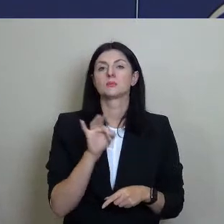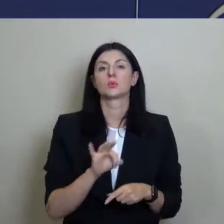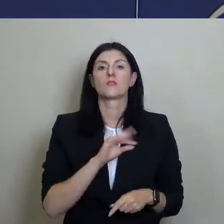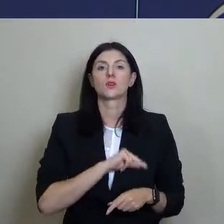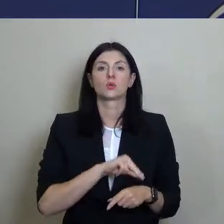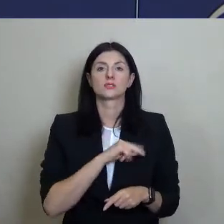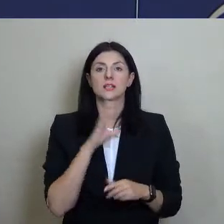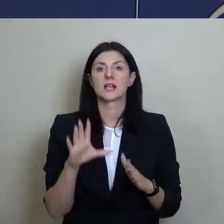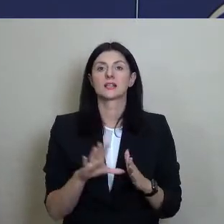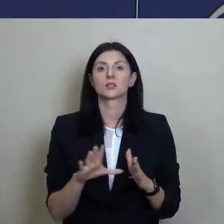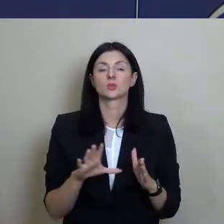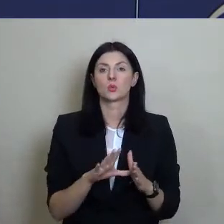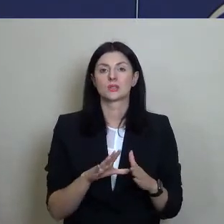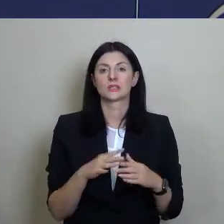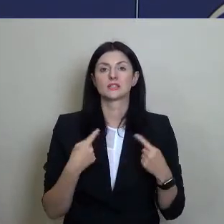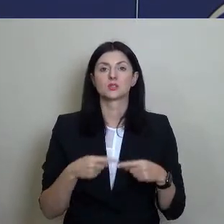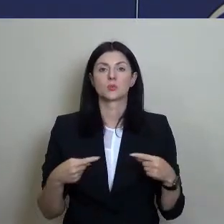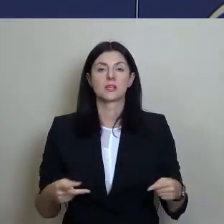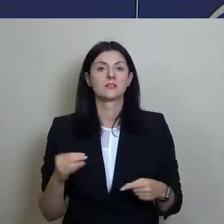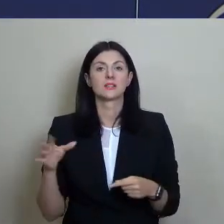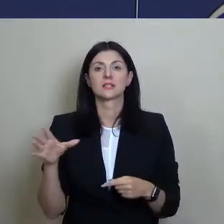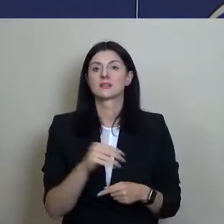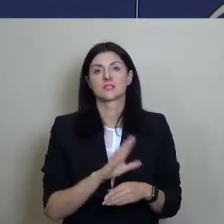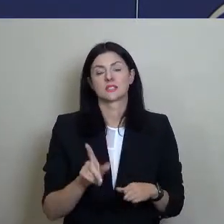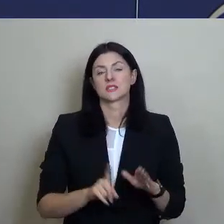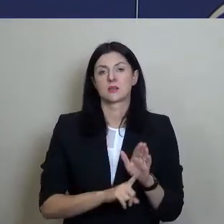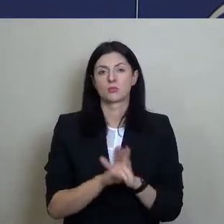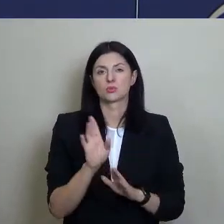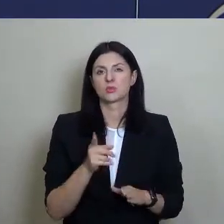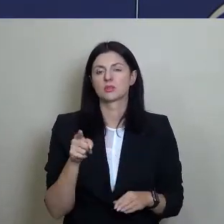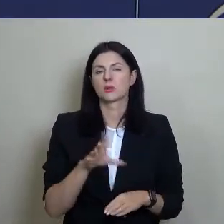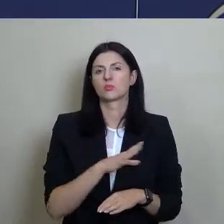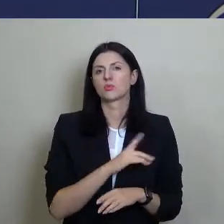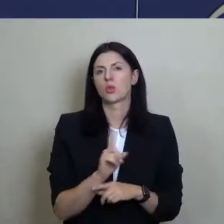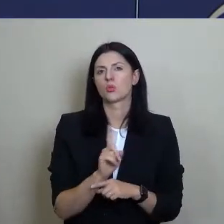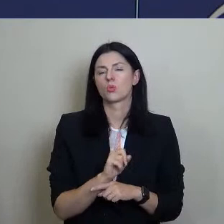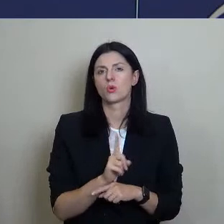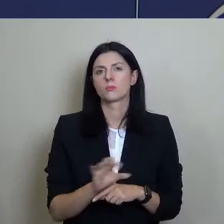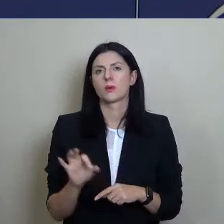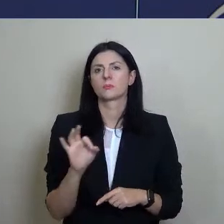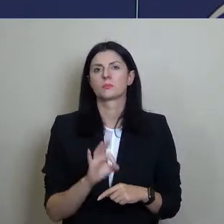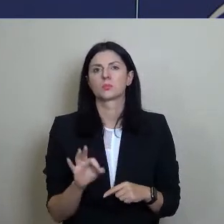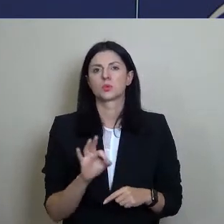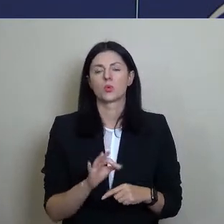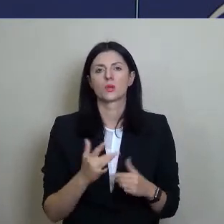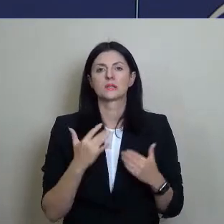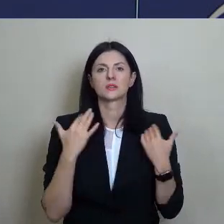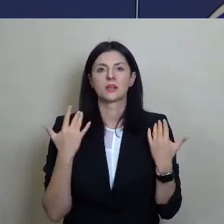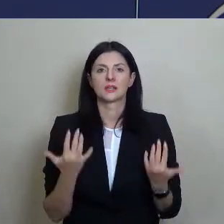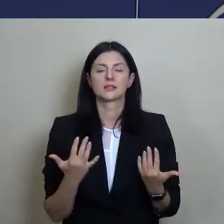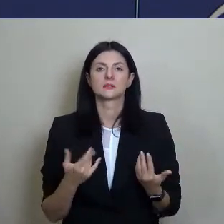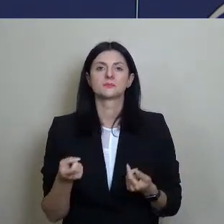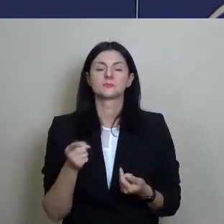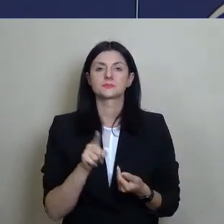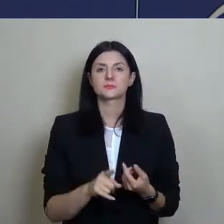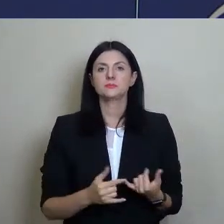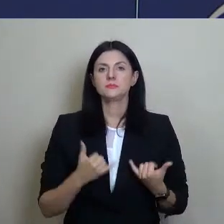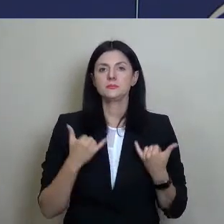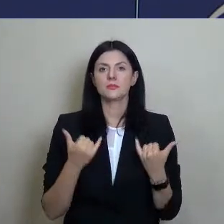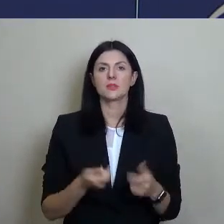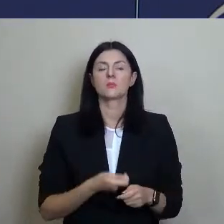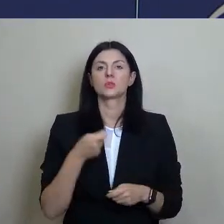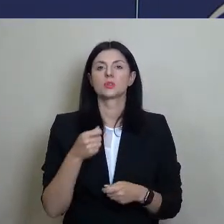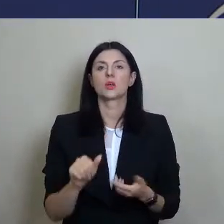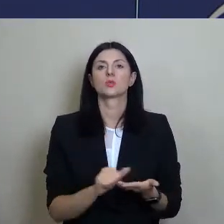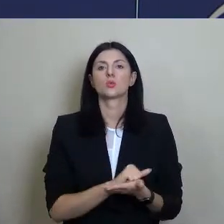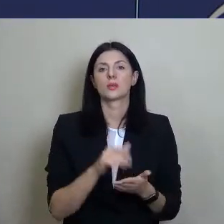work in using the electronic tools. None of them were launched, and there was even an idea